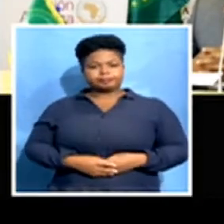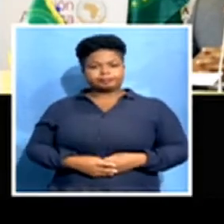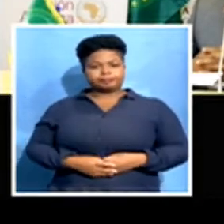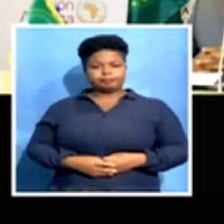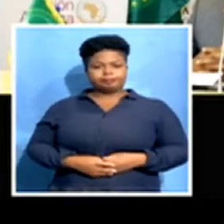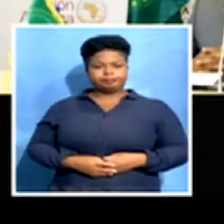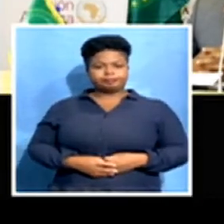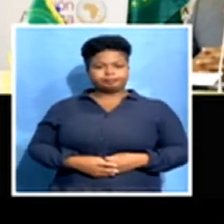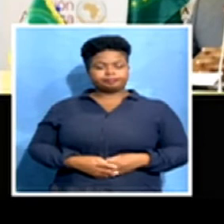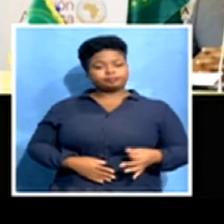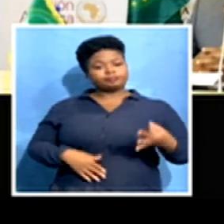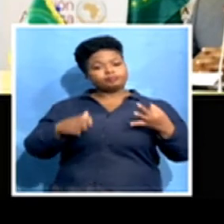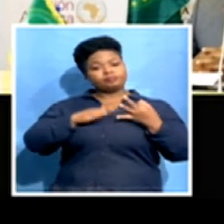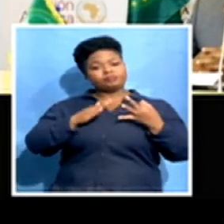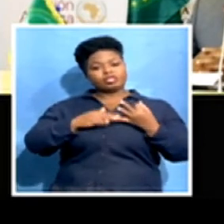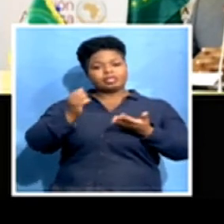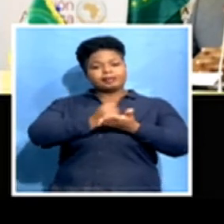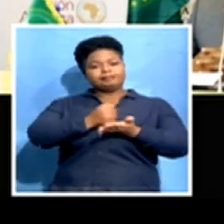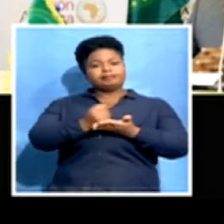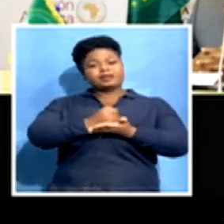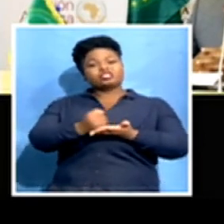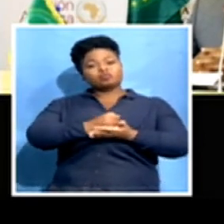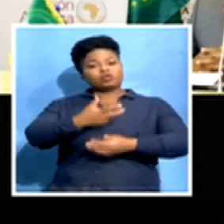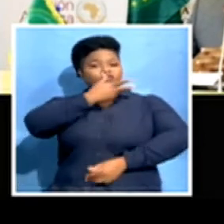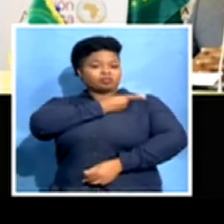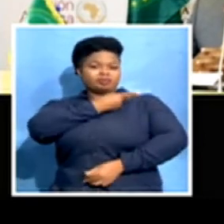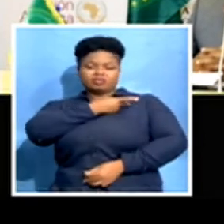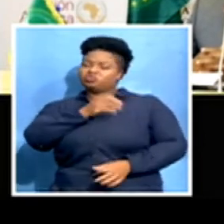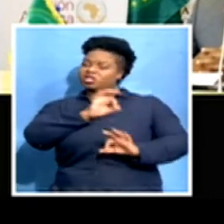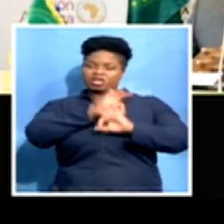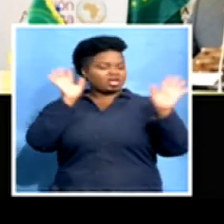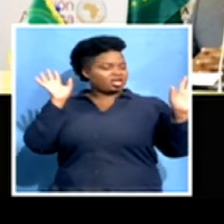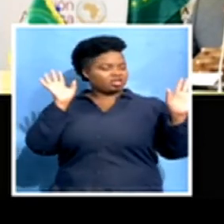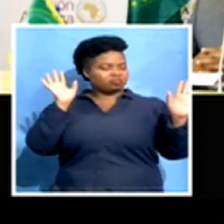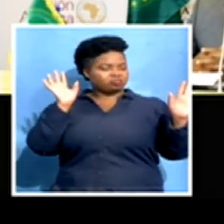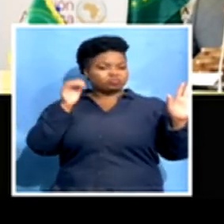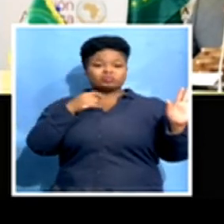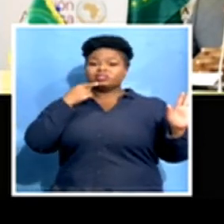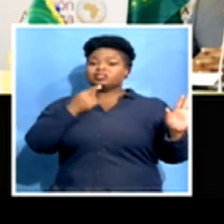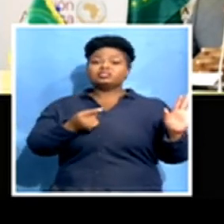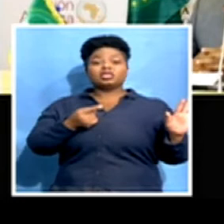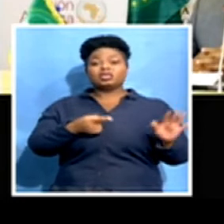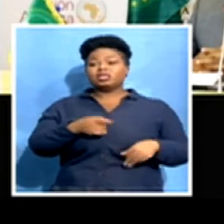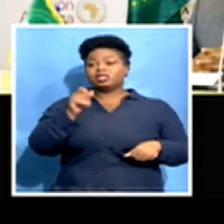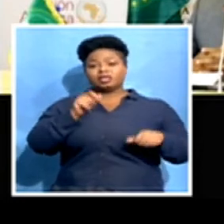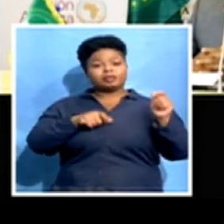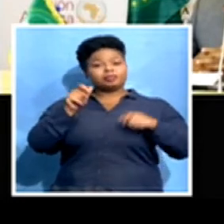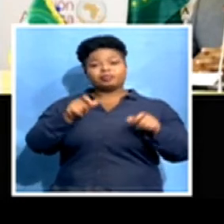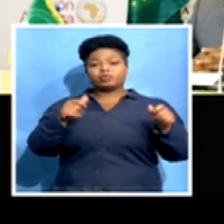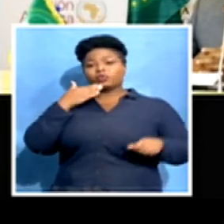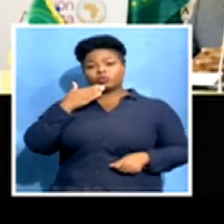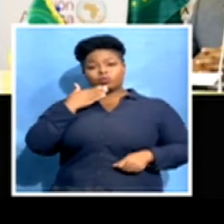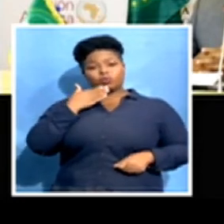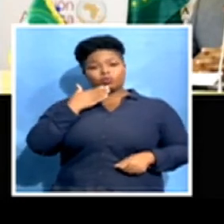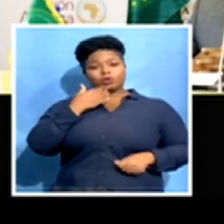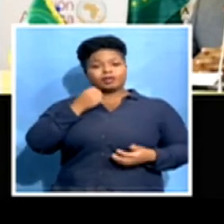passport is our position is very simple, that any imposition of a vaccination passport will